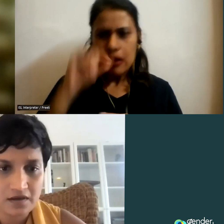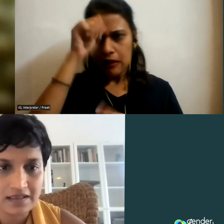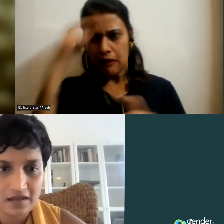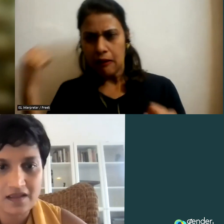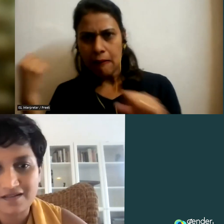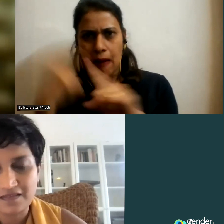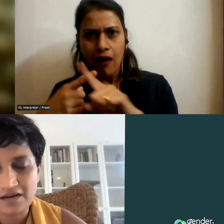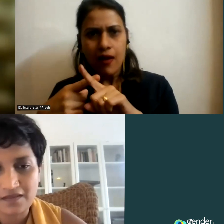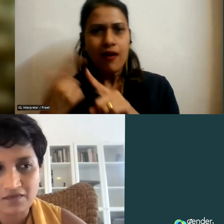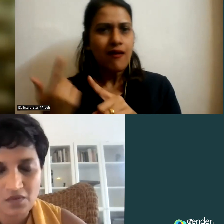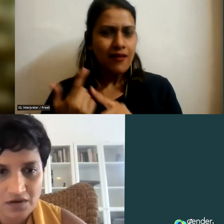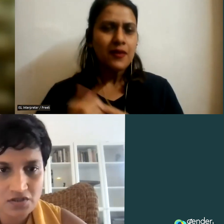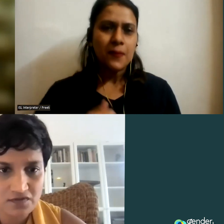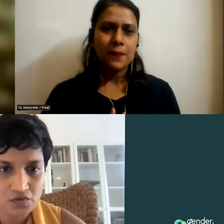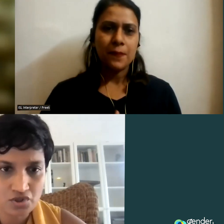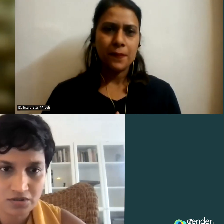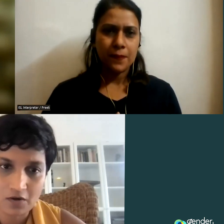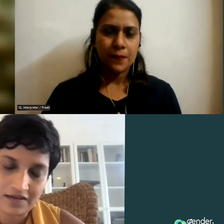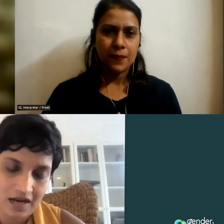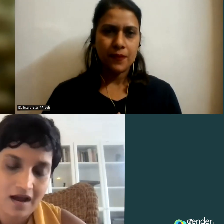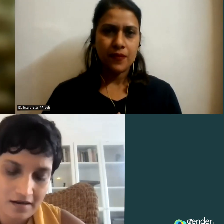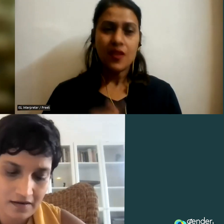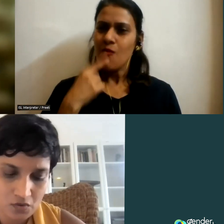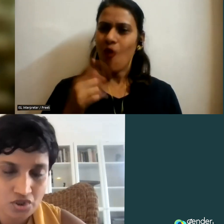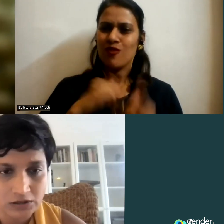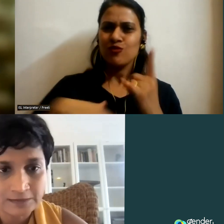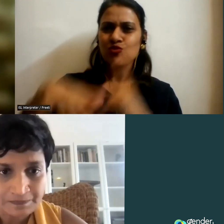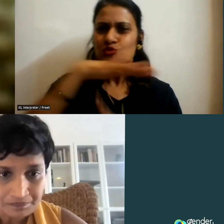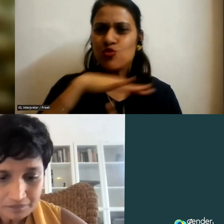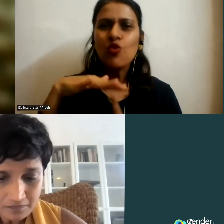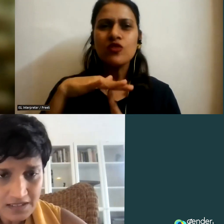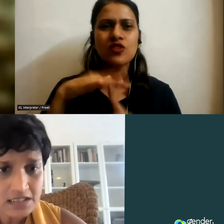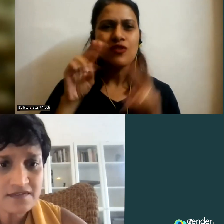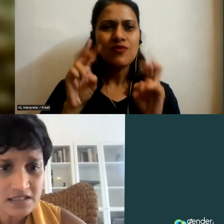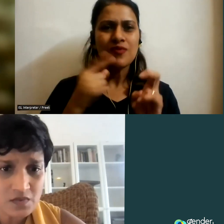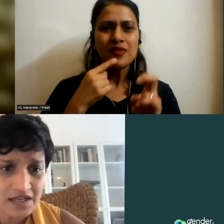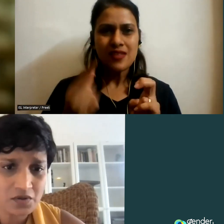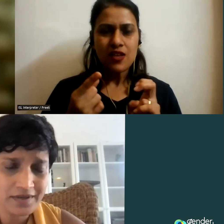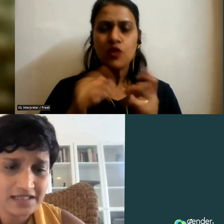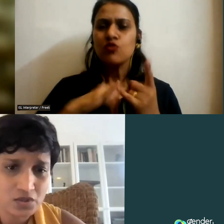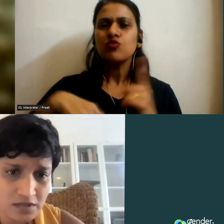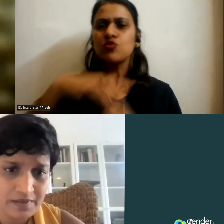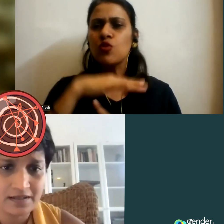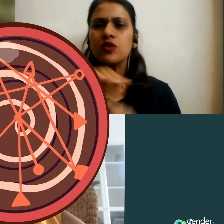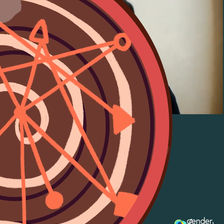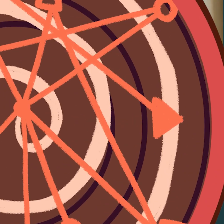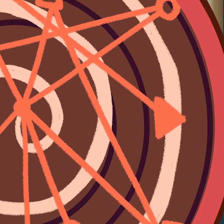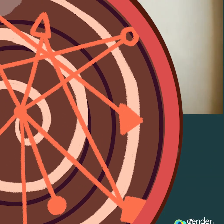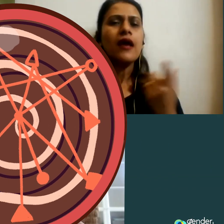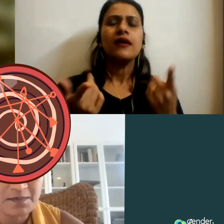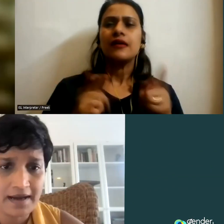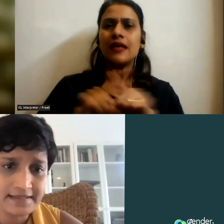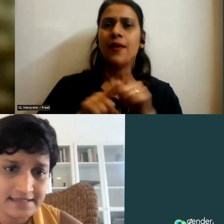there were sort of social, or even there are social services where, you get schools built or